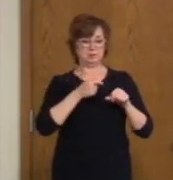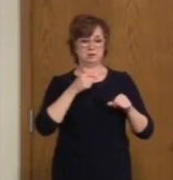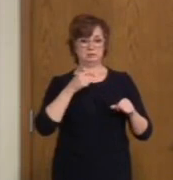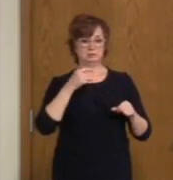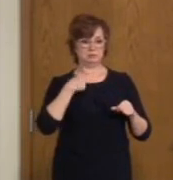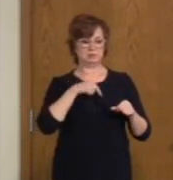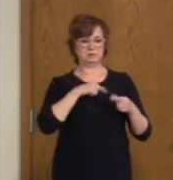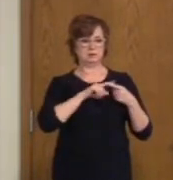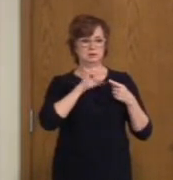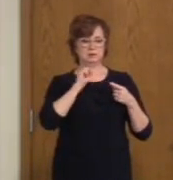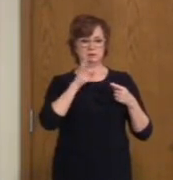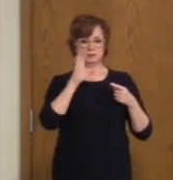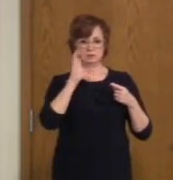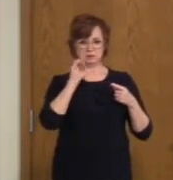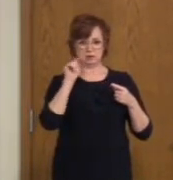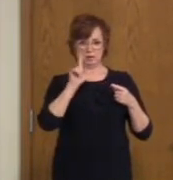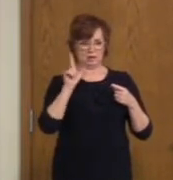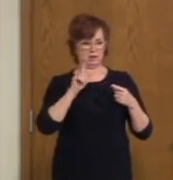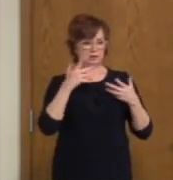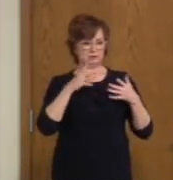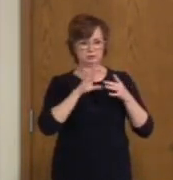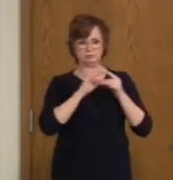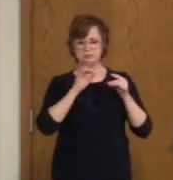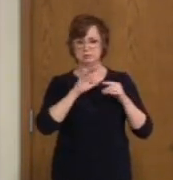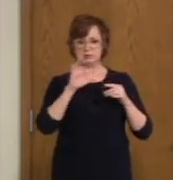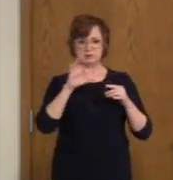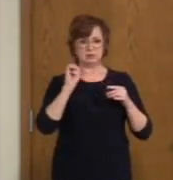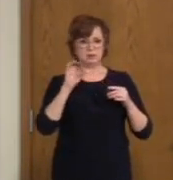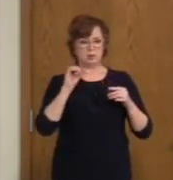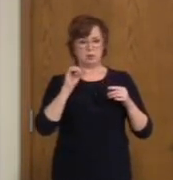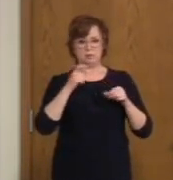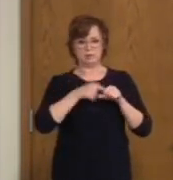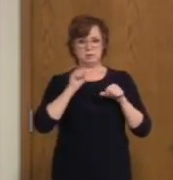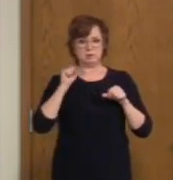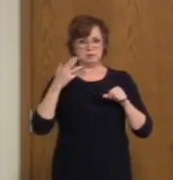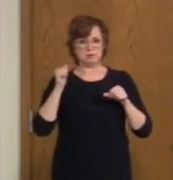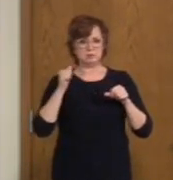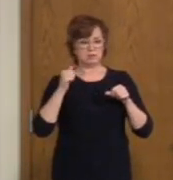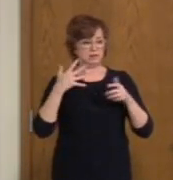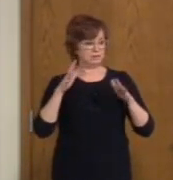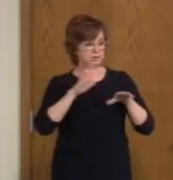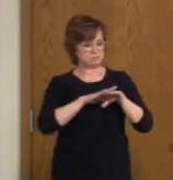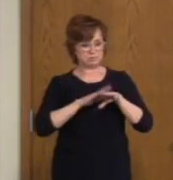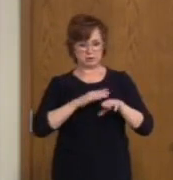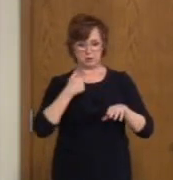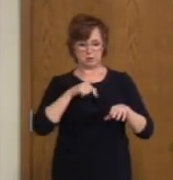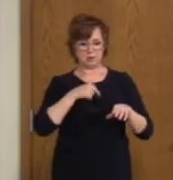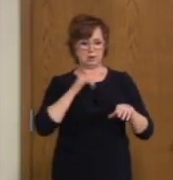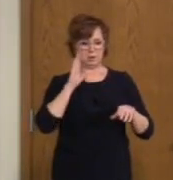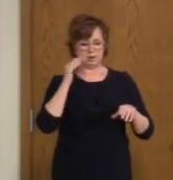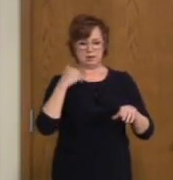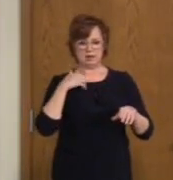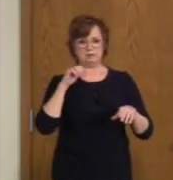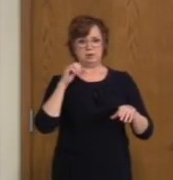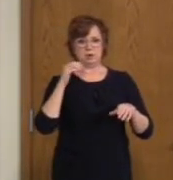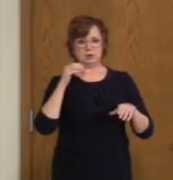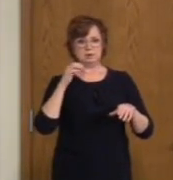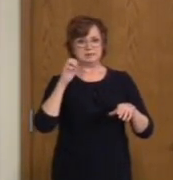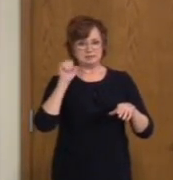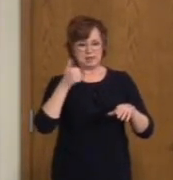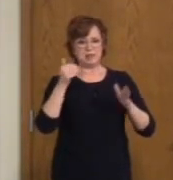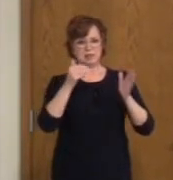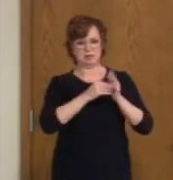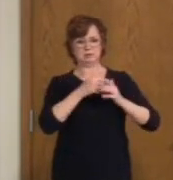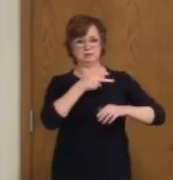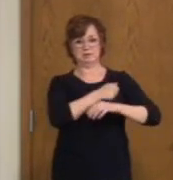of the Saskatchewan Health Authority, had laid out the plan that we have to get in excess of 10,000 vaccines being offered per